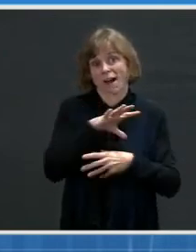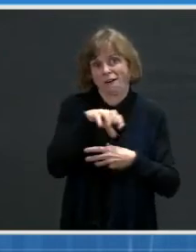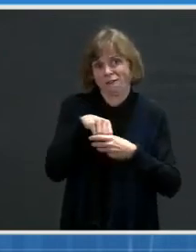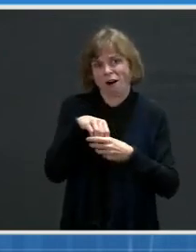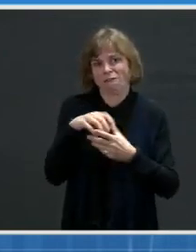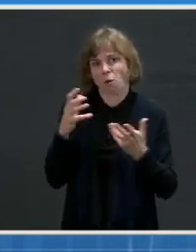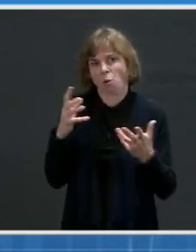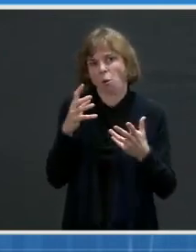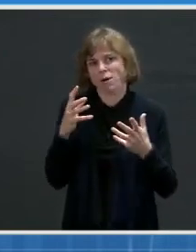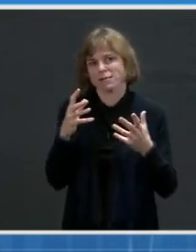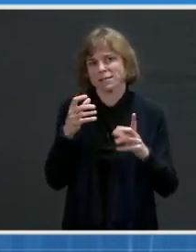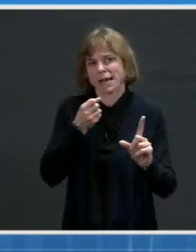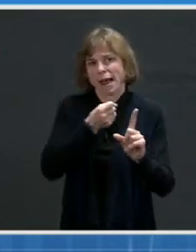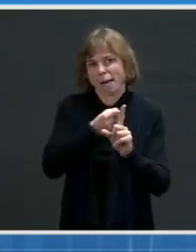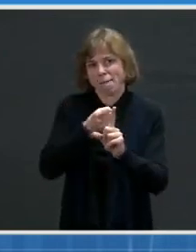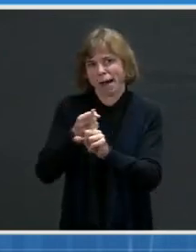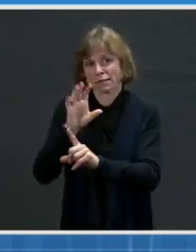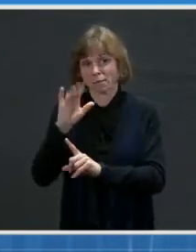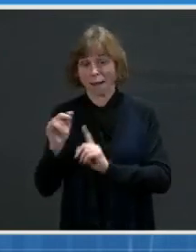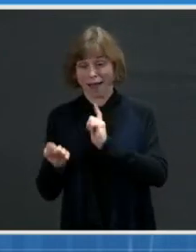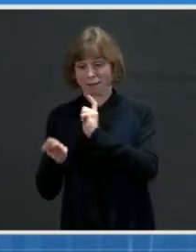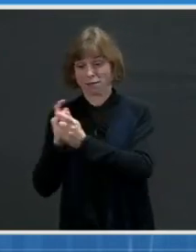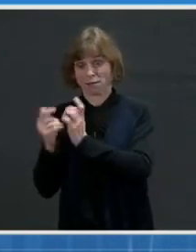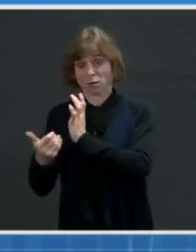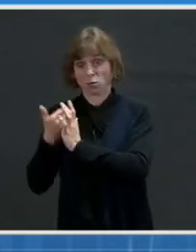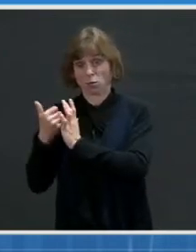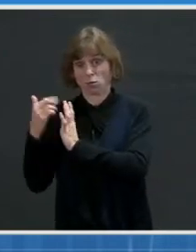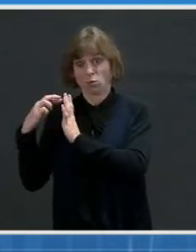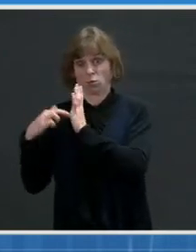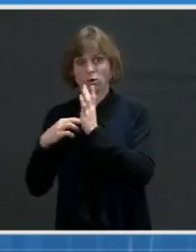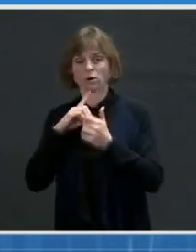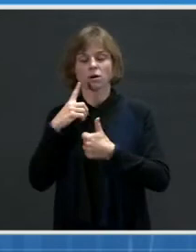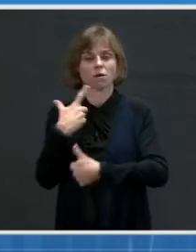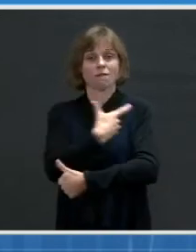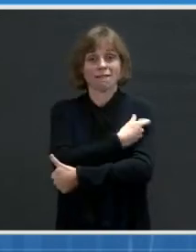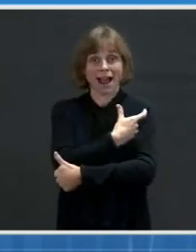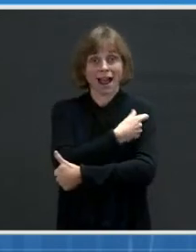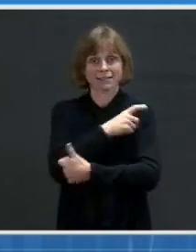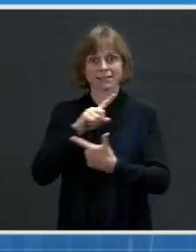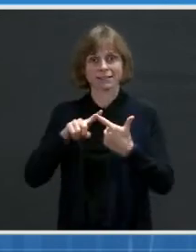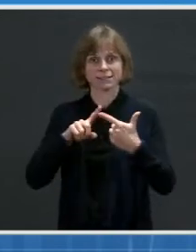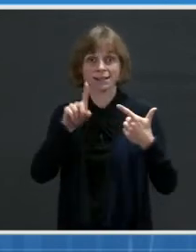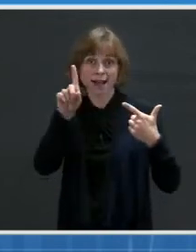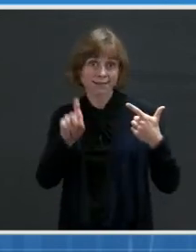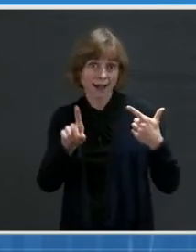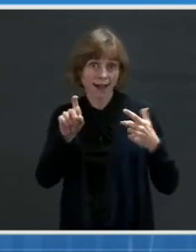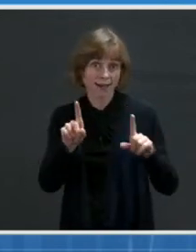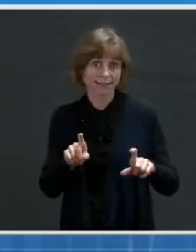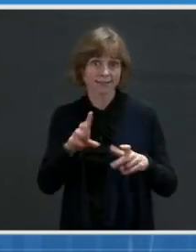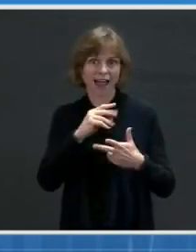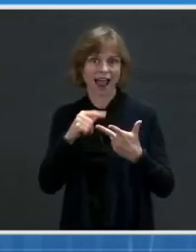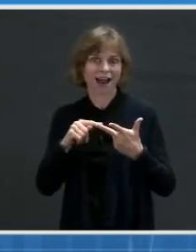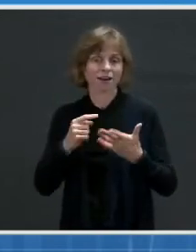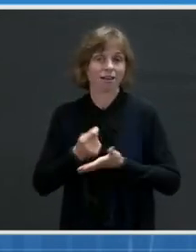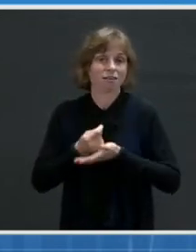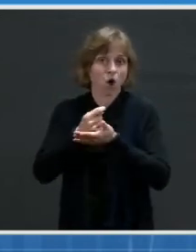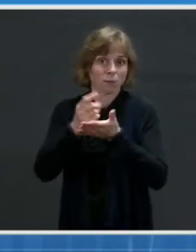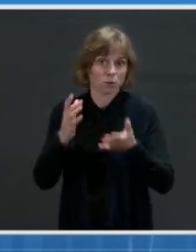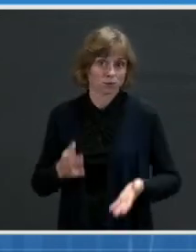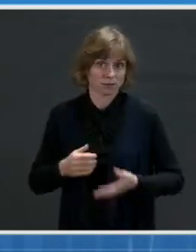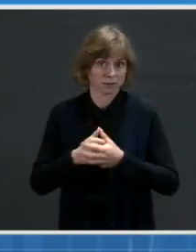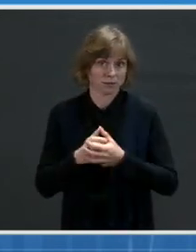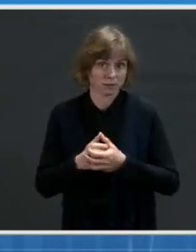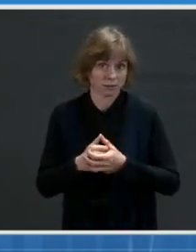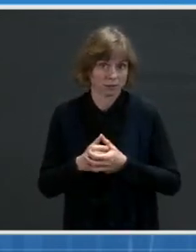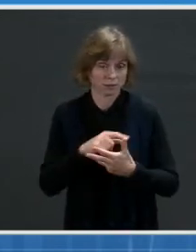this updated guidance are vaccines, COVID-19 tests, and therapeutics. Why is